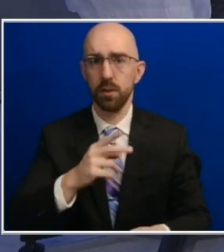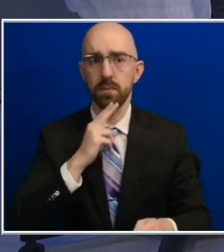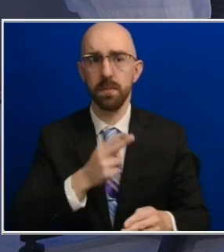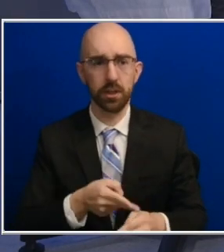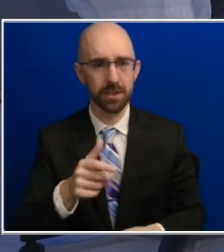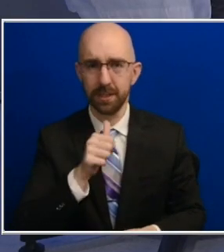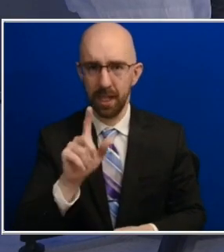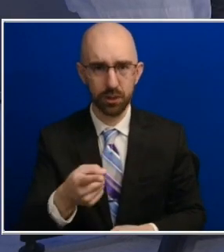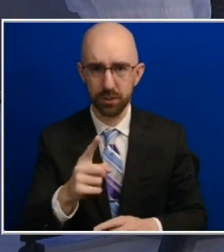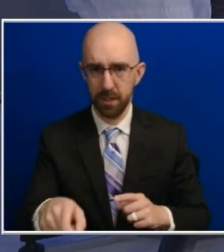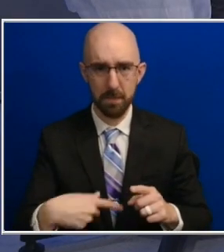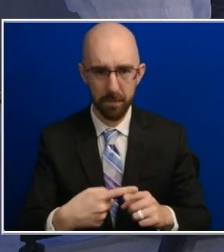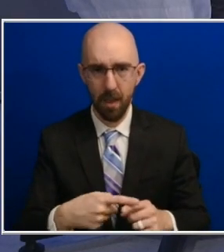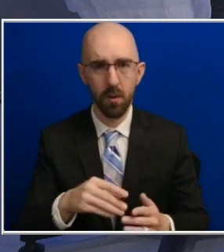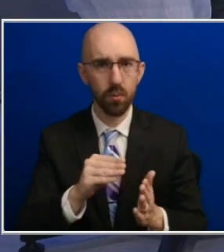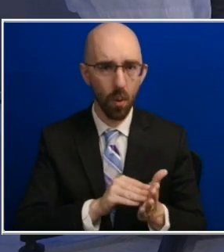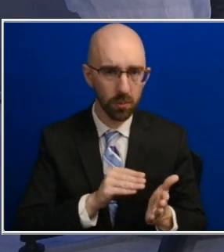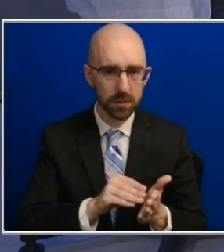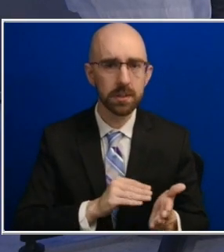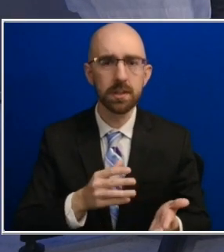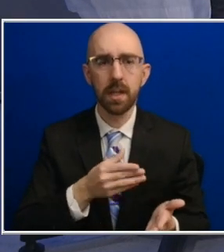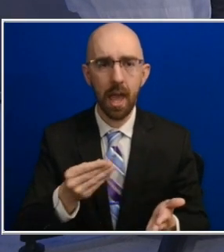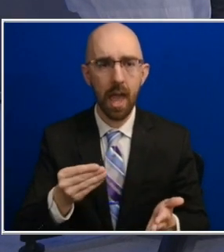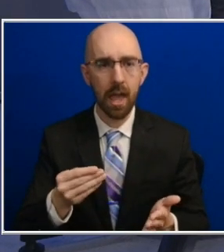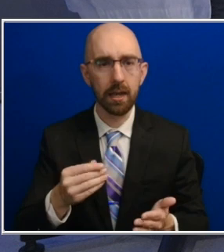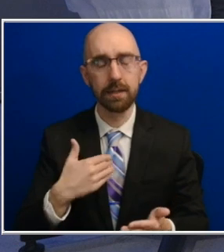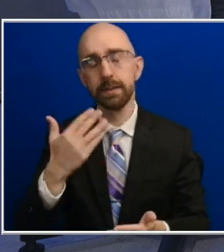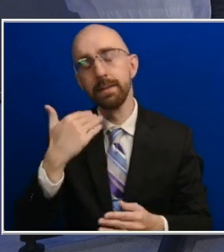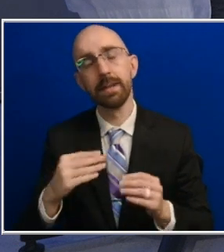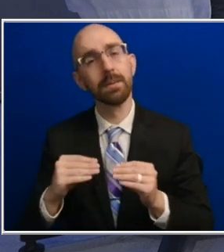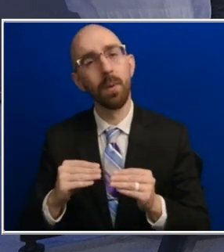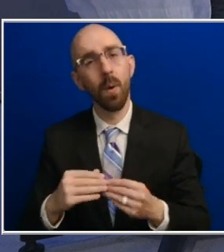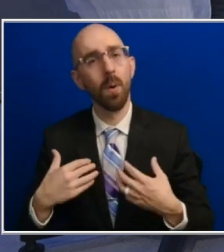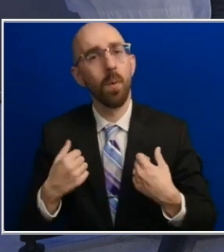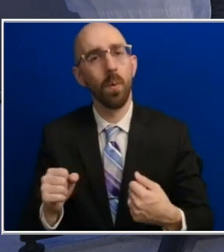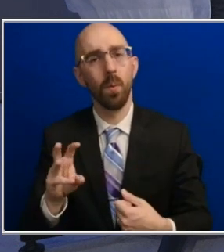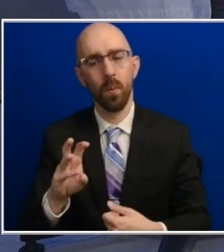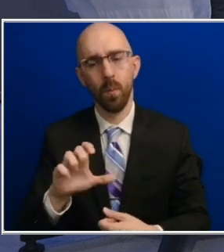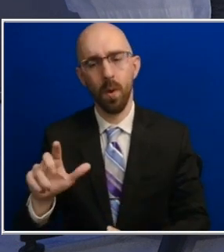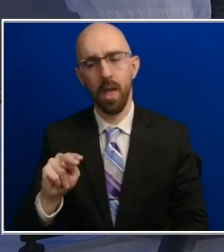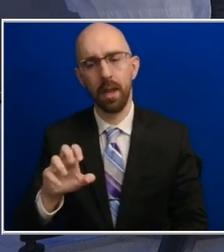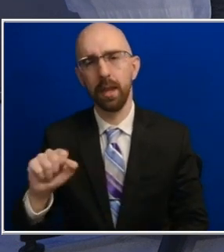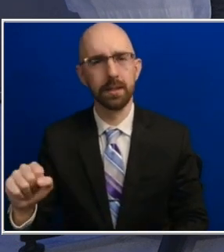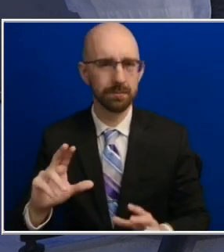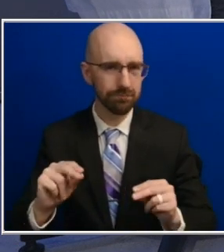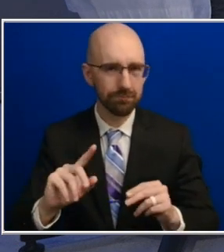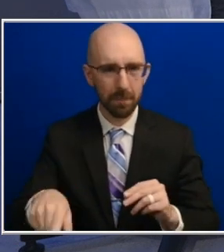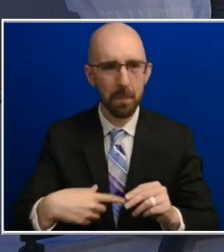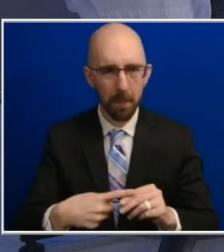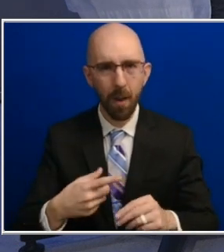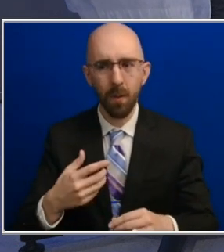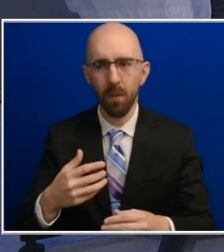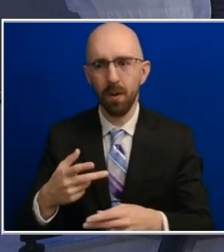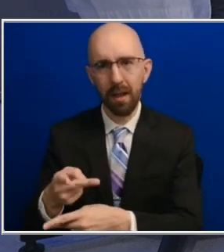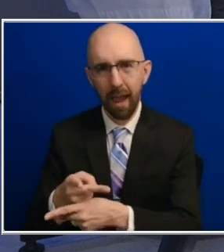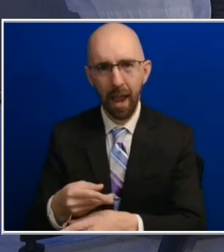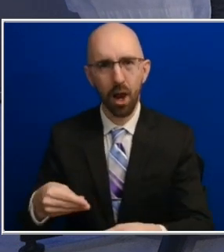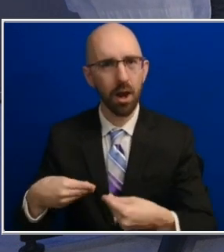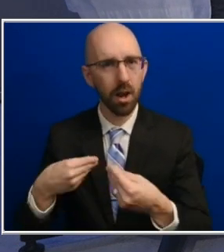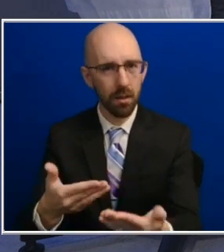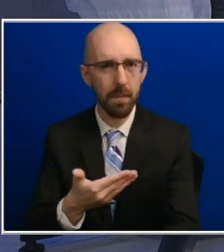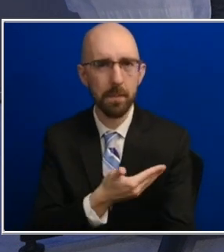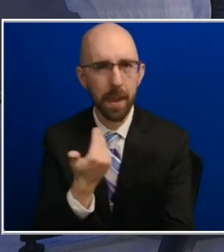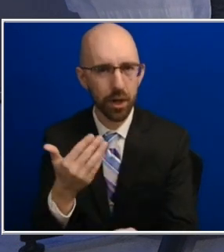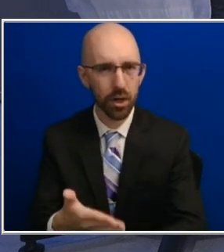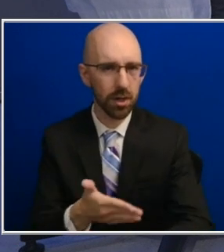about doing notes and letting us sleep a little bit more and have more wellness. Yeah. This is about giving better care, right? Summarizing someone's care